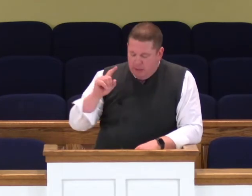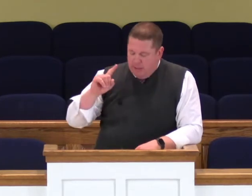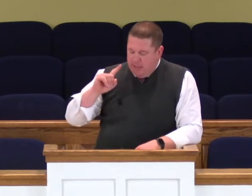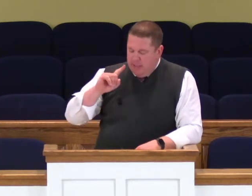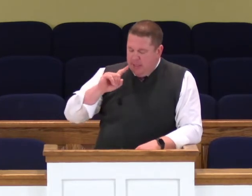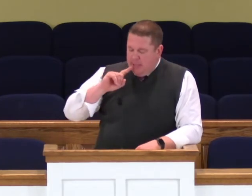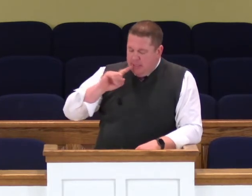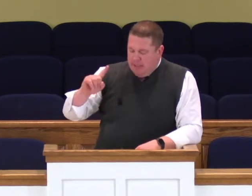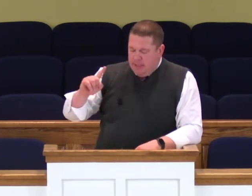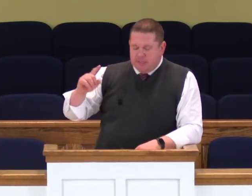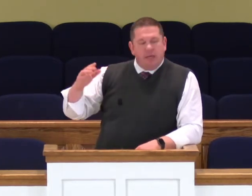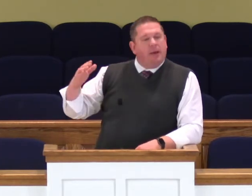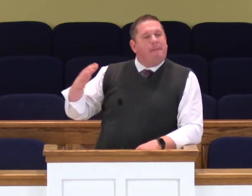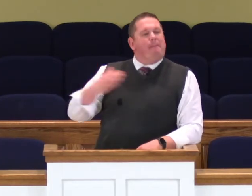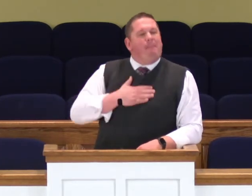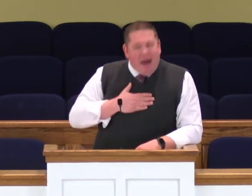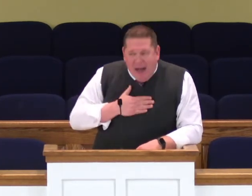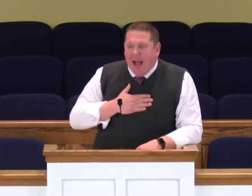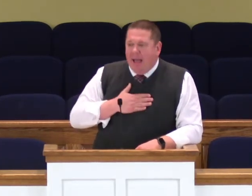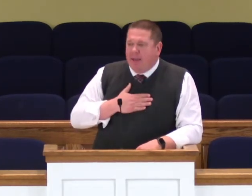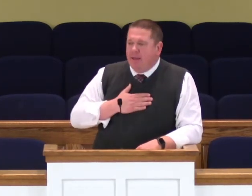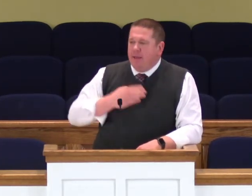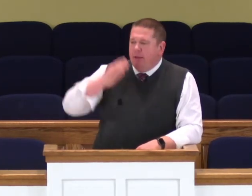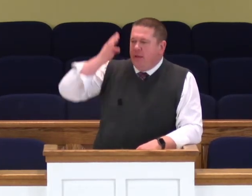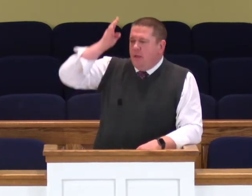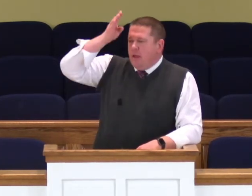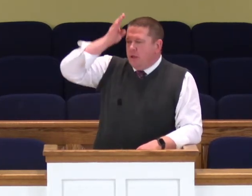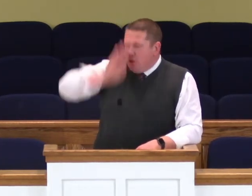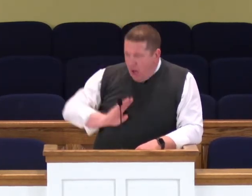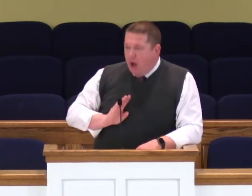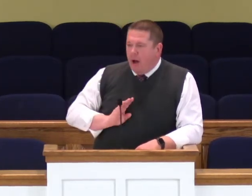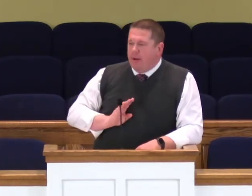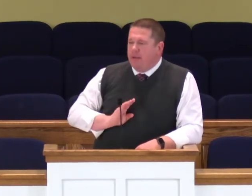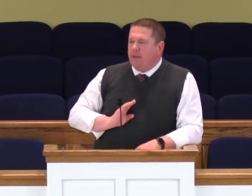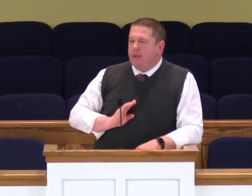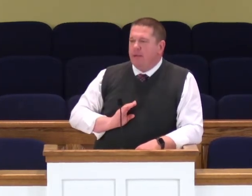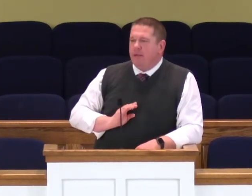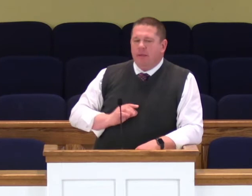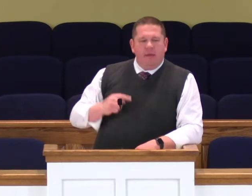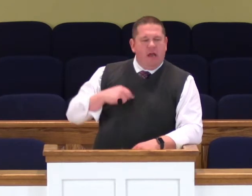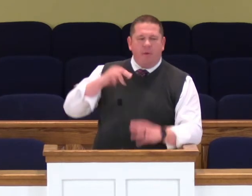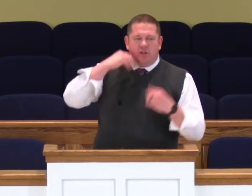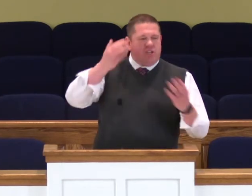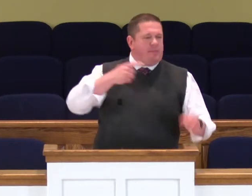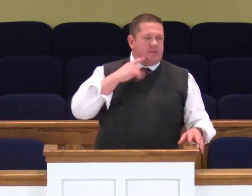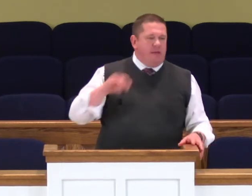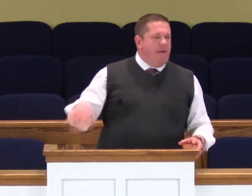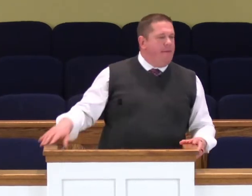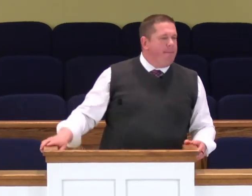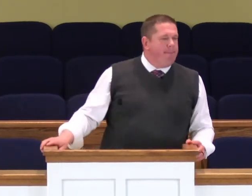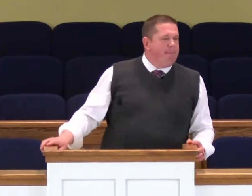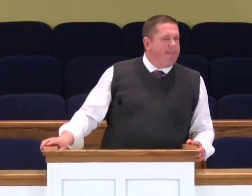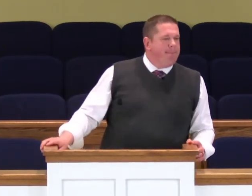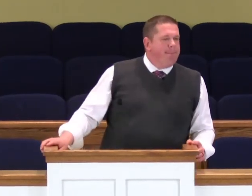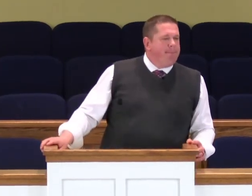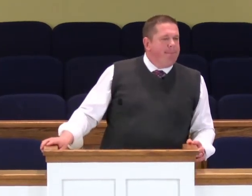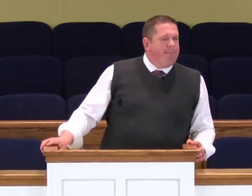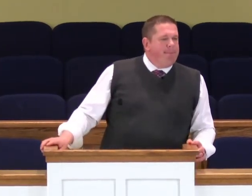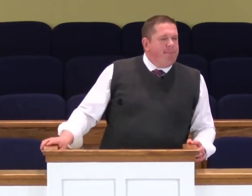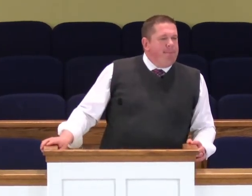Israel is my God. And I'm unashamed to say that.